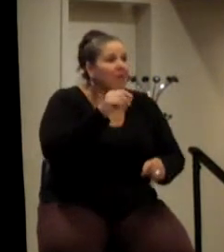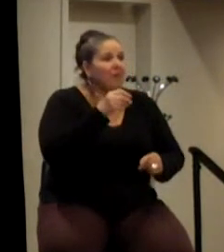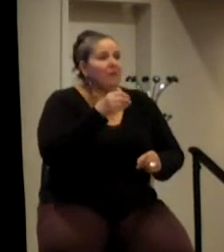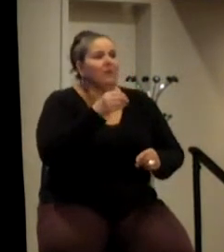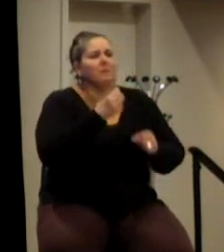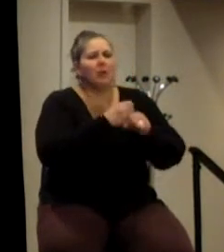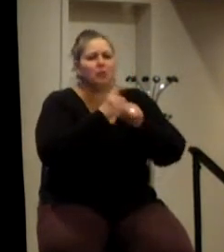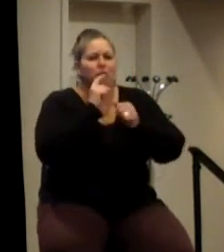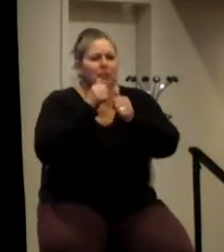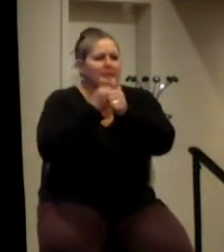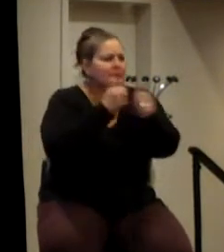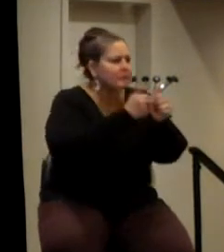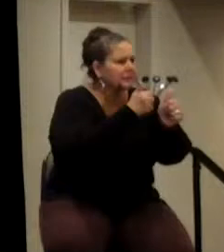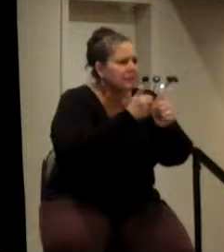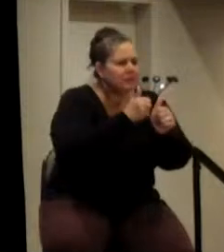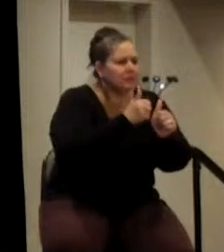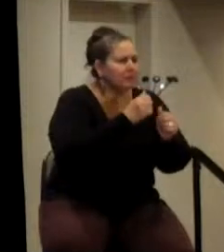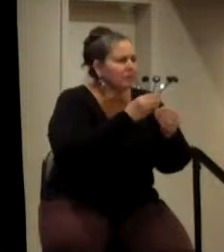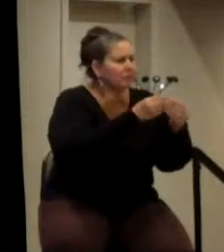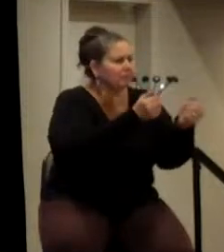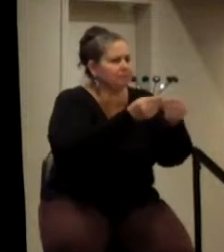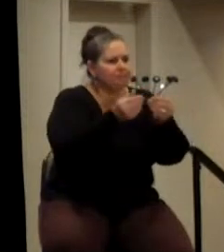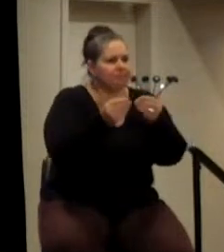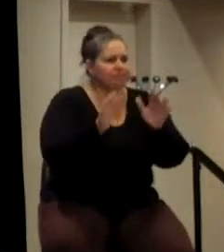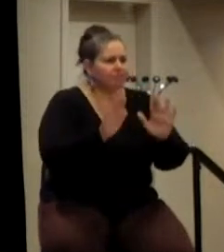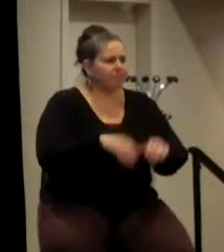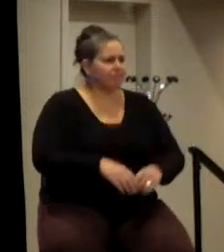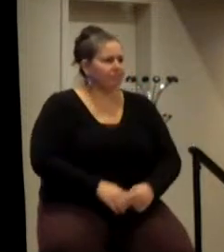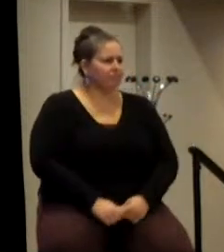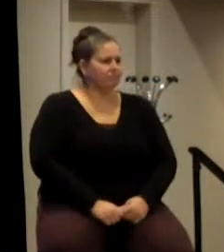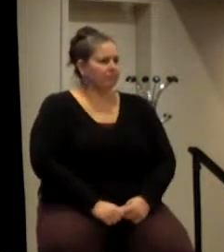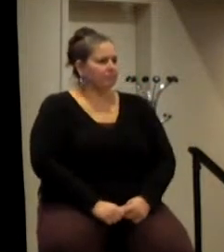with districts next week as well, testing